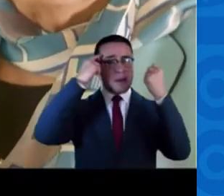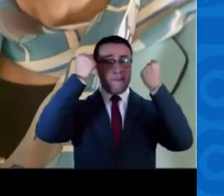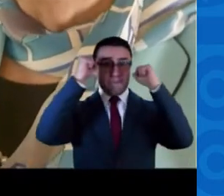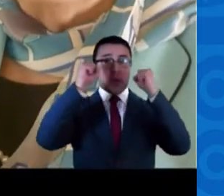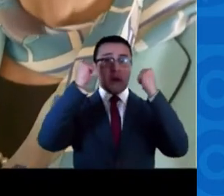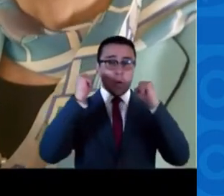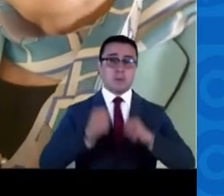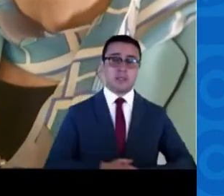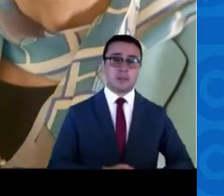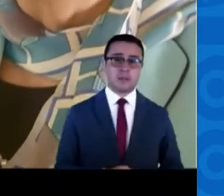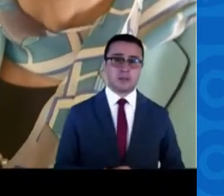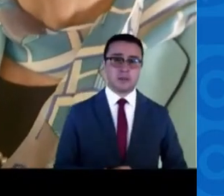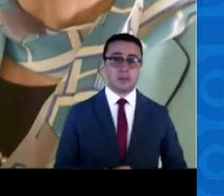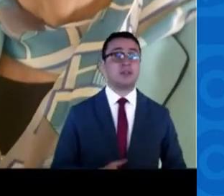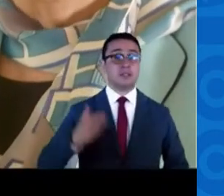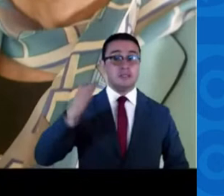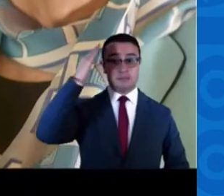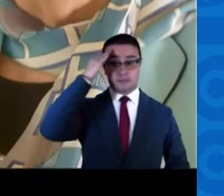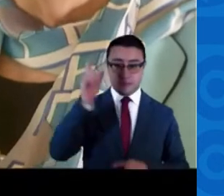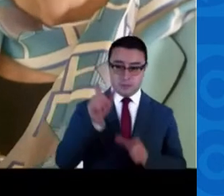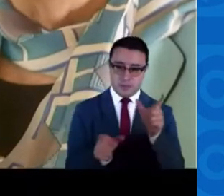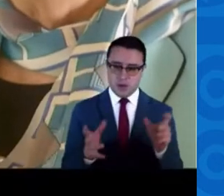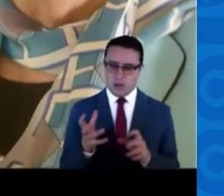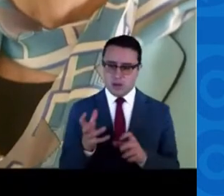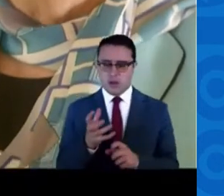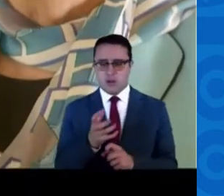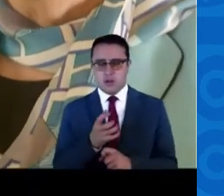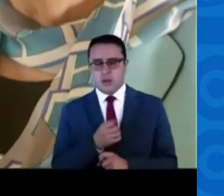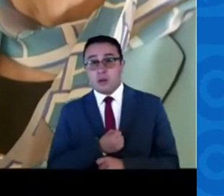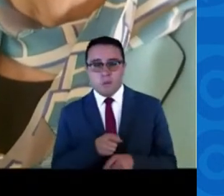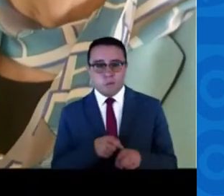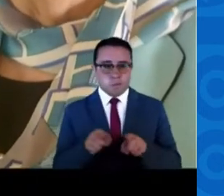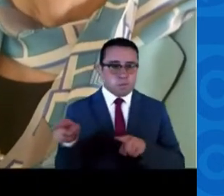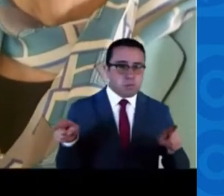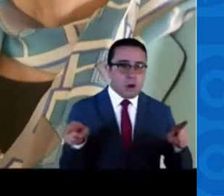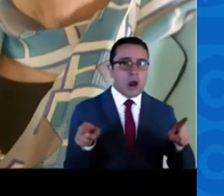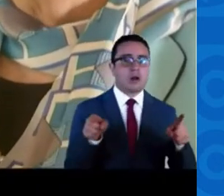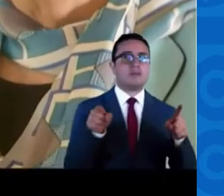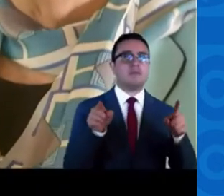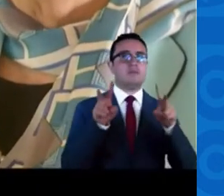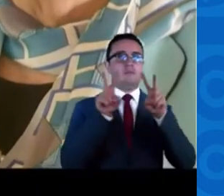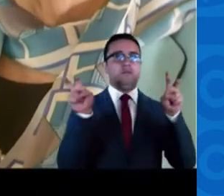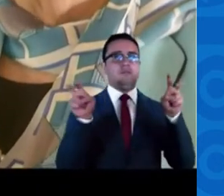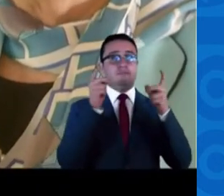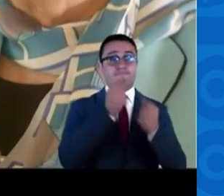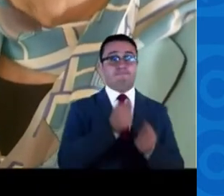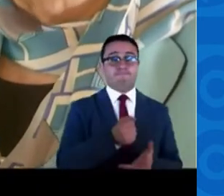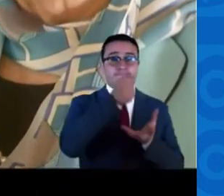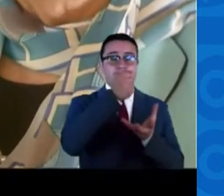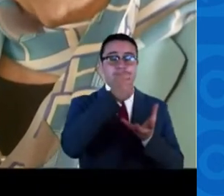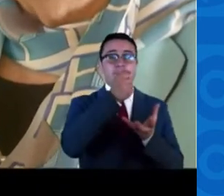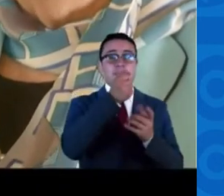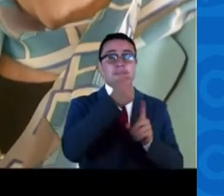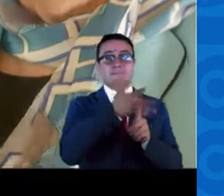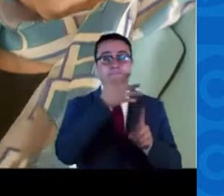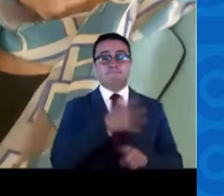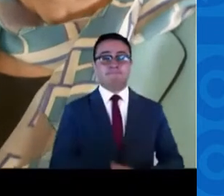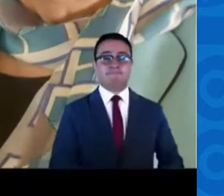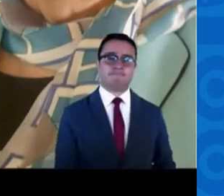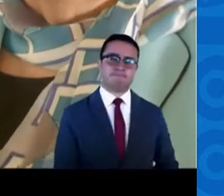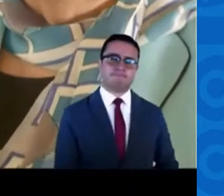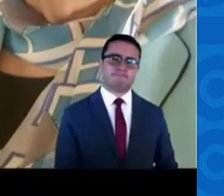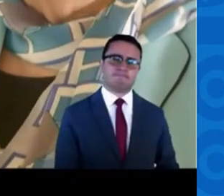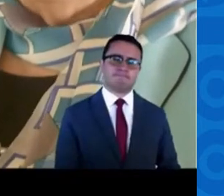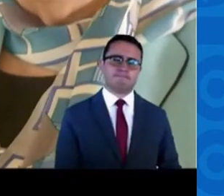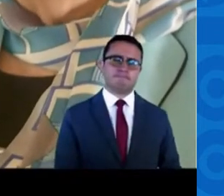they speak of a great problem, and it generates great concern. And of course, hunger. Hunger is something